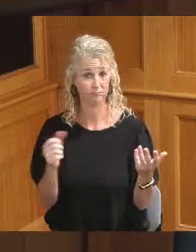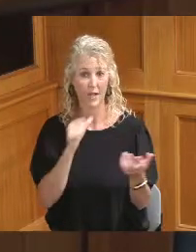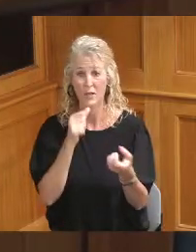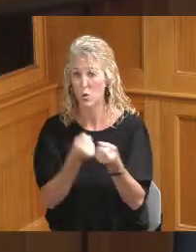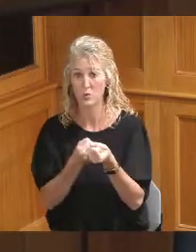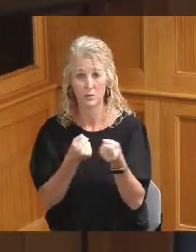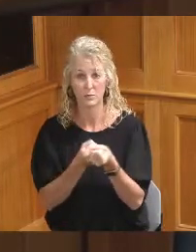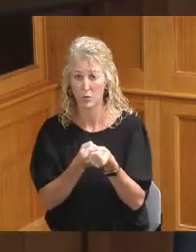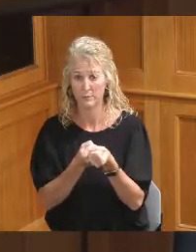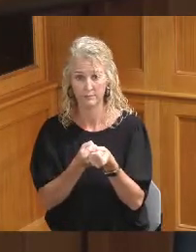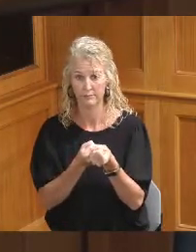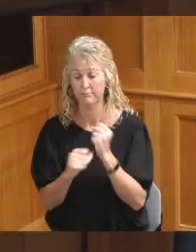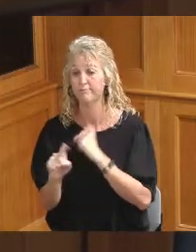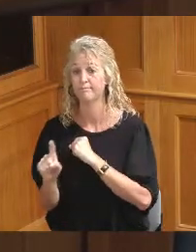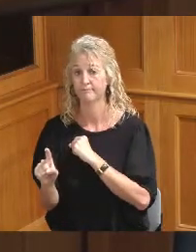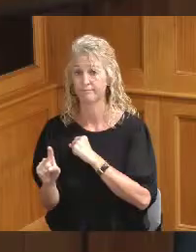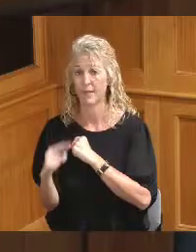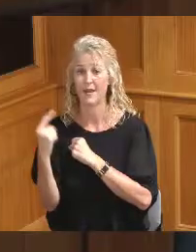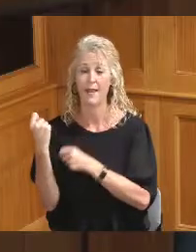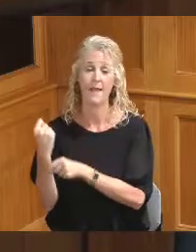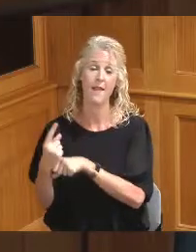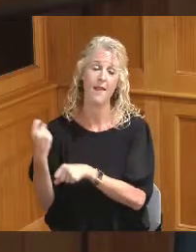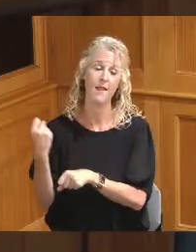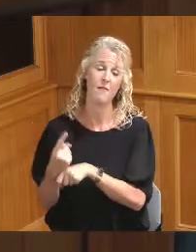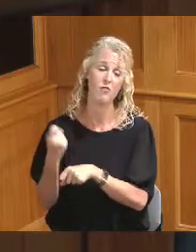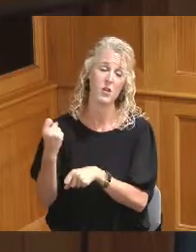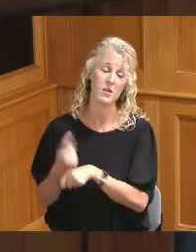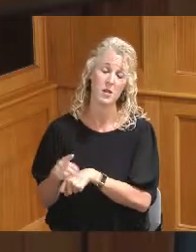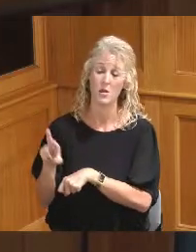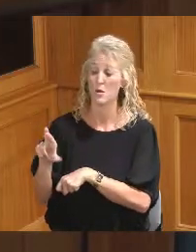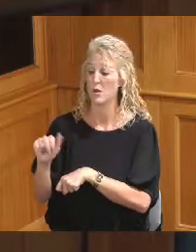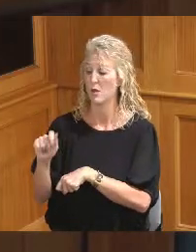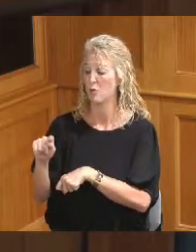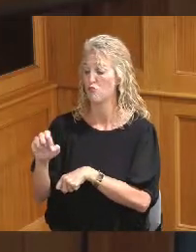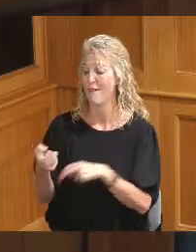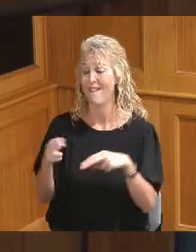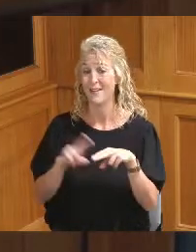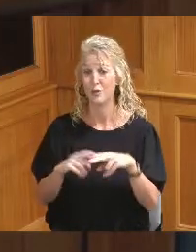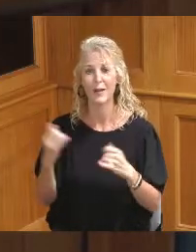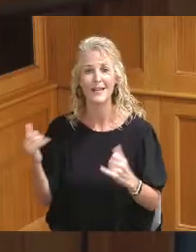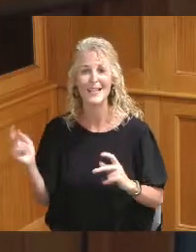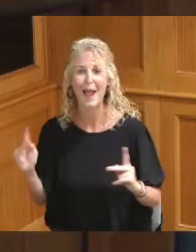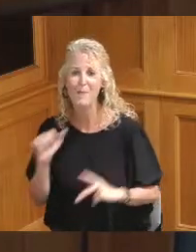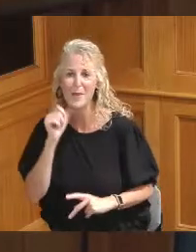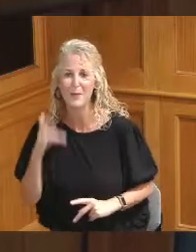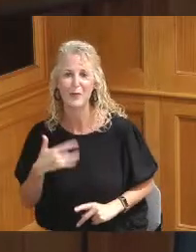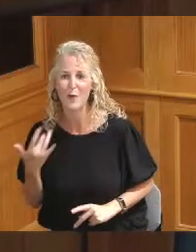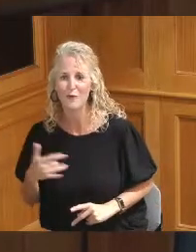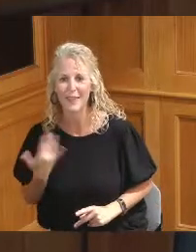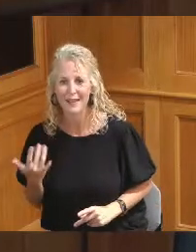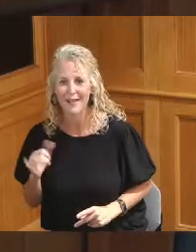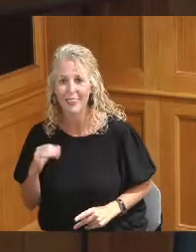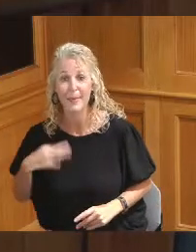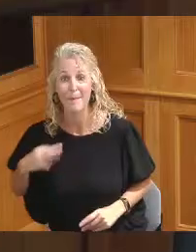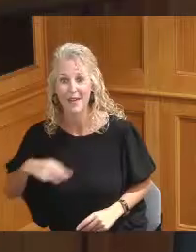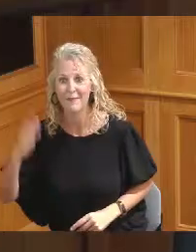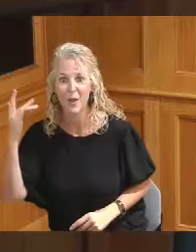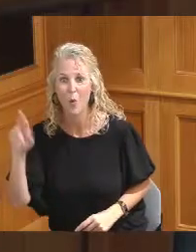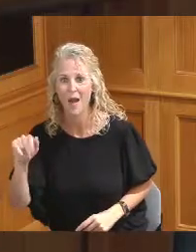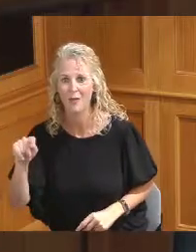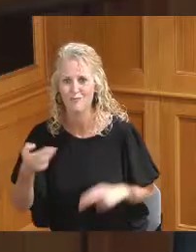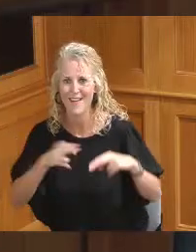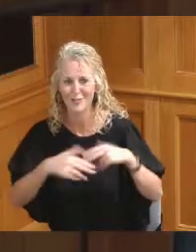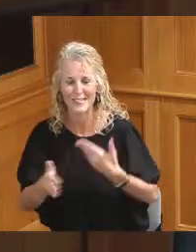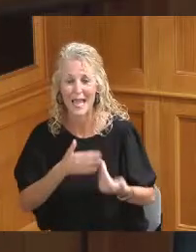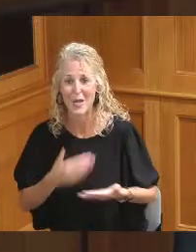support, but there's a rate increase. And so now people won't feel it because there'll be a rate increase. So they